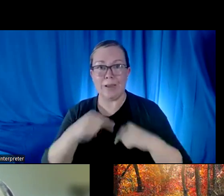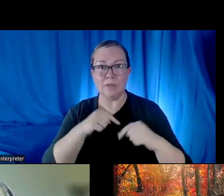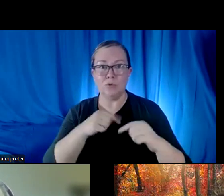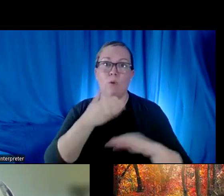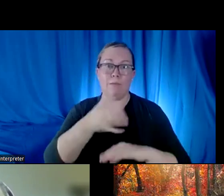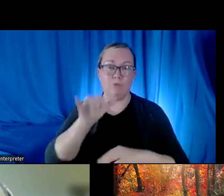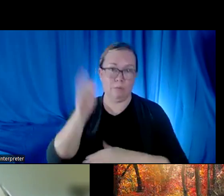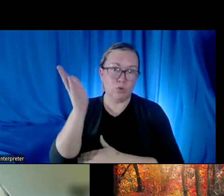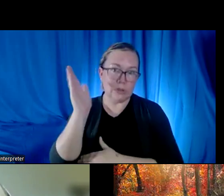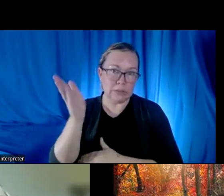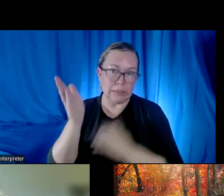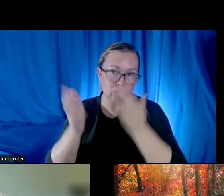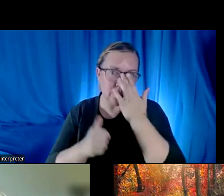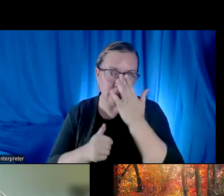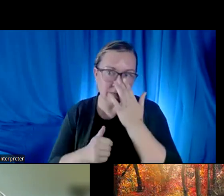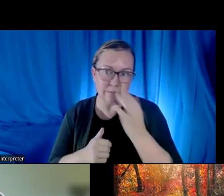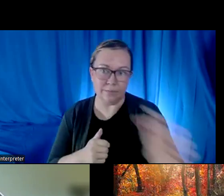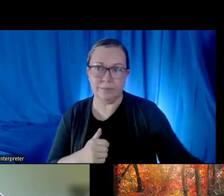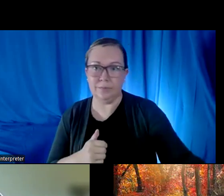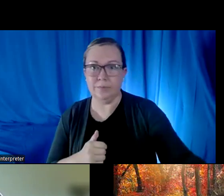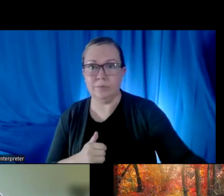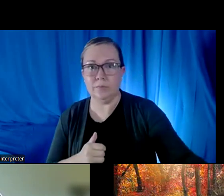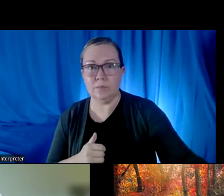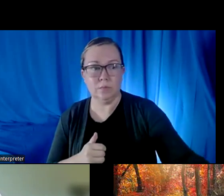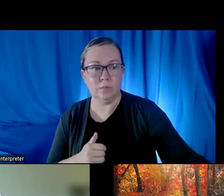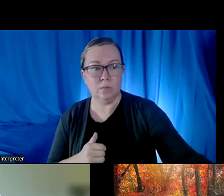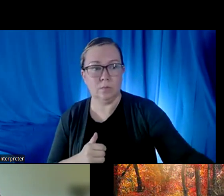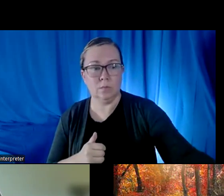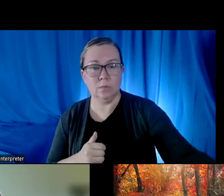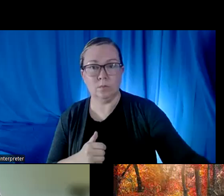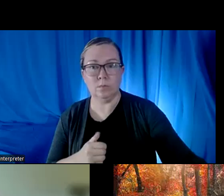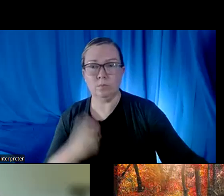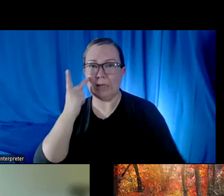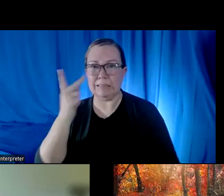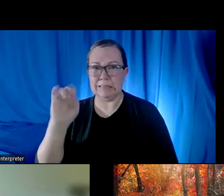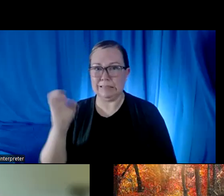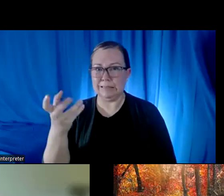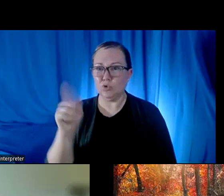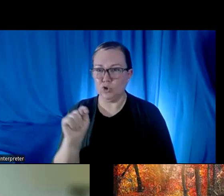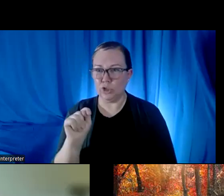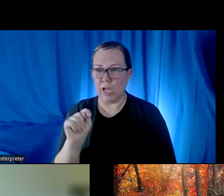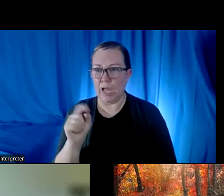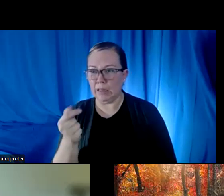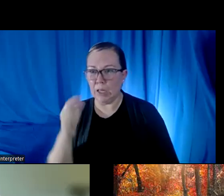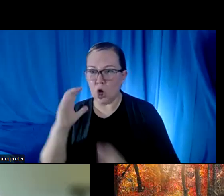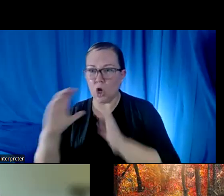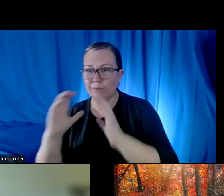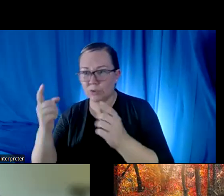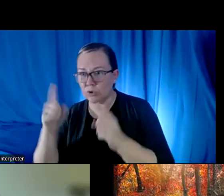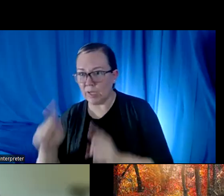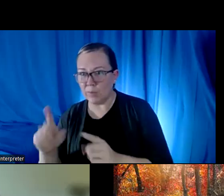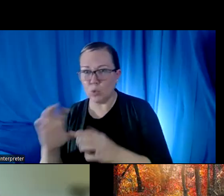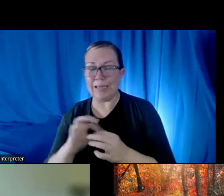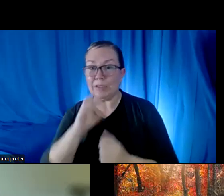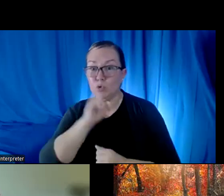presentation. Okay. Hey, Melanie, real quick, I see in the chat there's a little conversation going about onset of